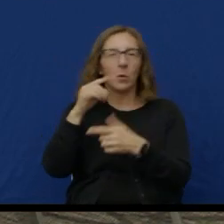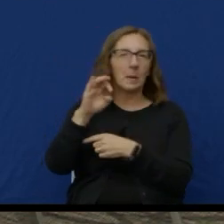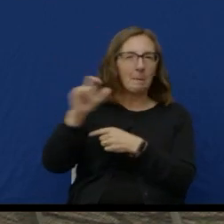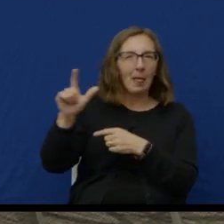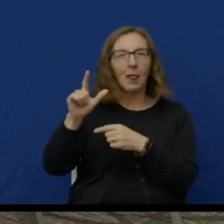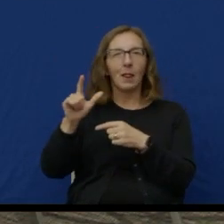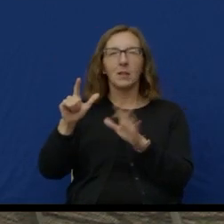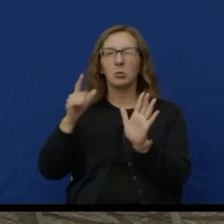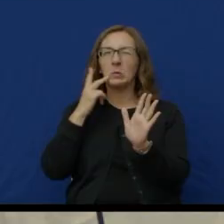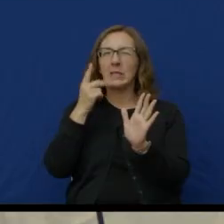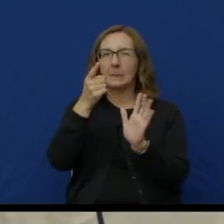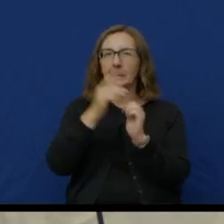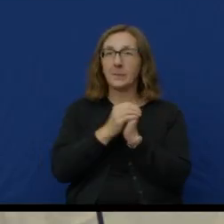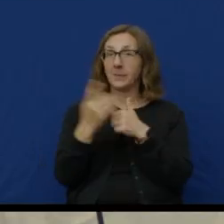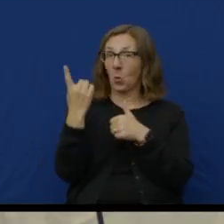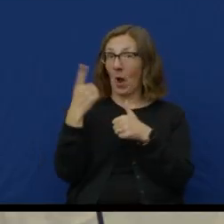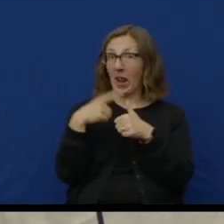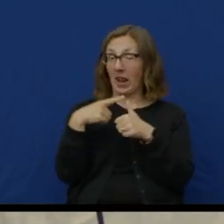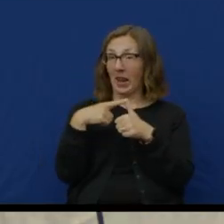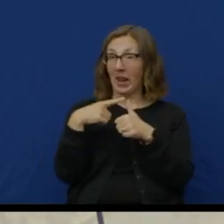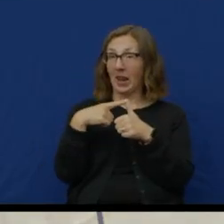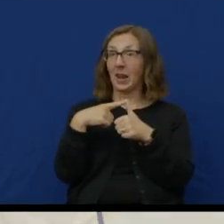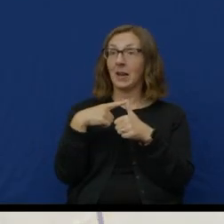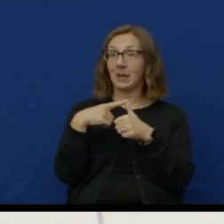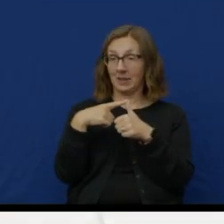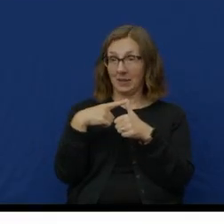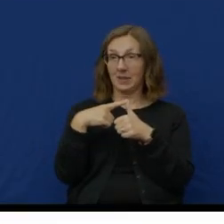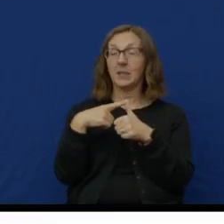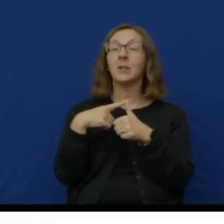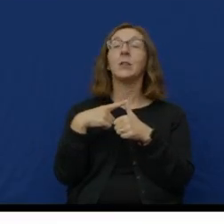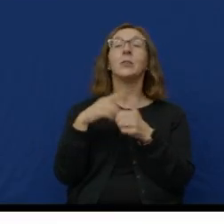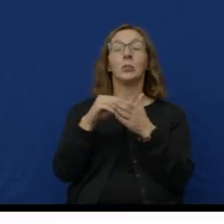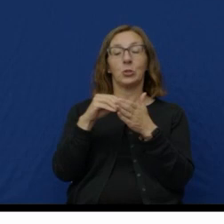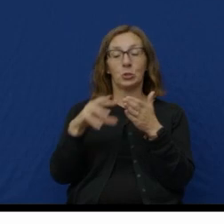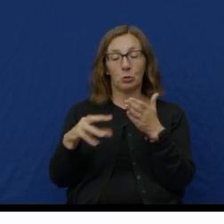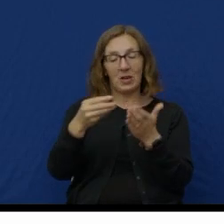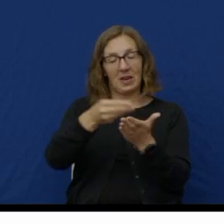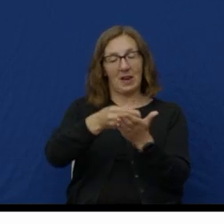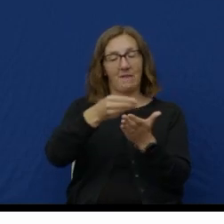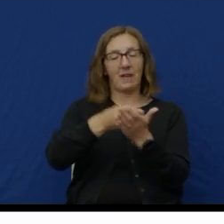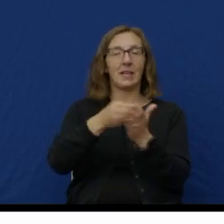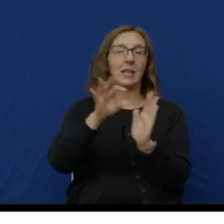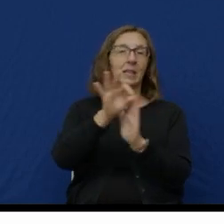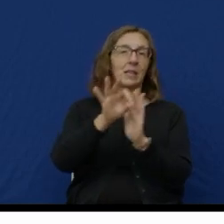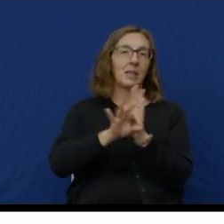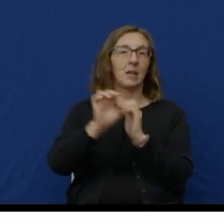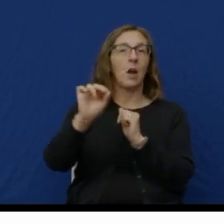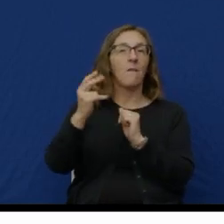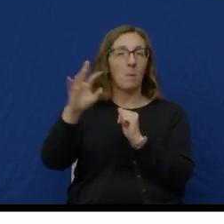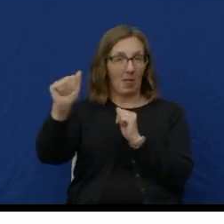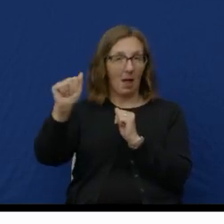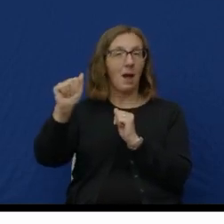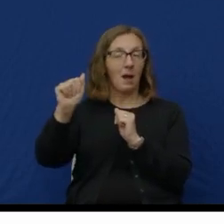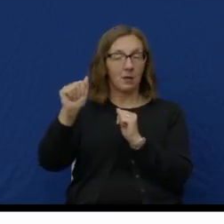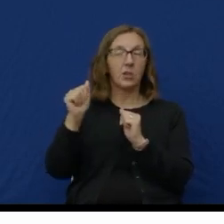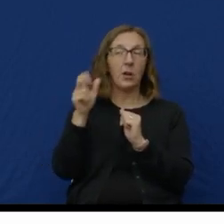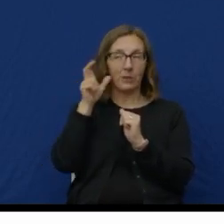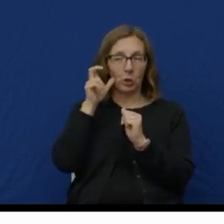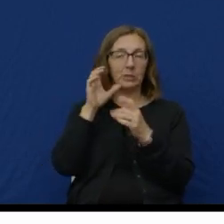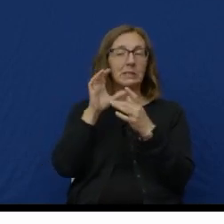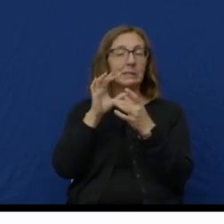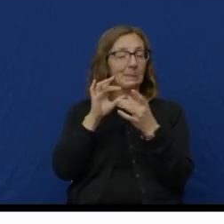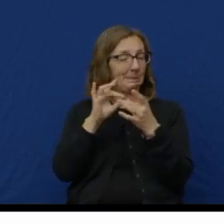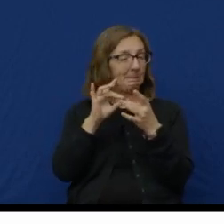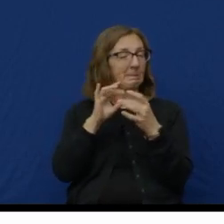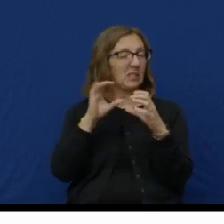some of those. One of those is, in fact, the student funding formula. So we have heard some preliminary conversations. I will say that